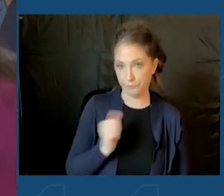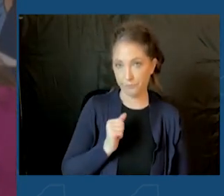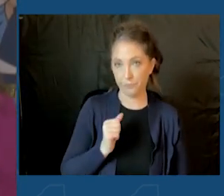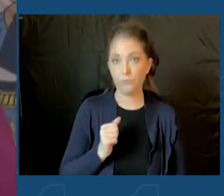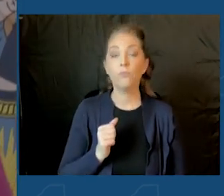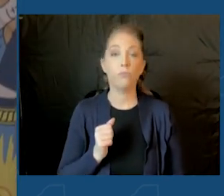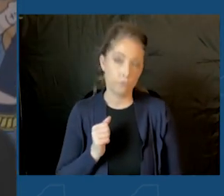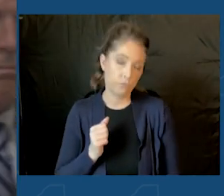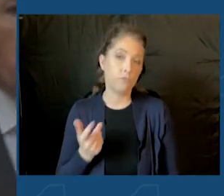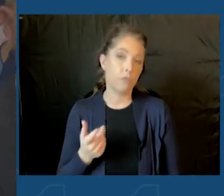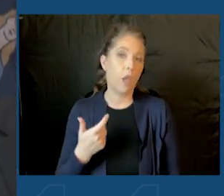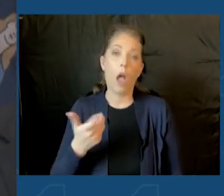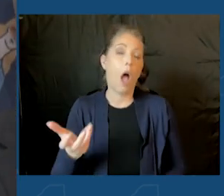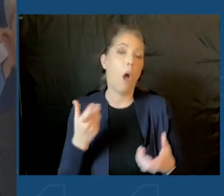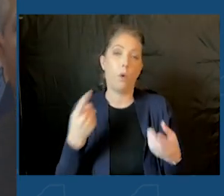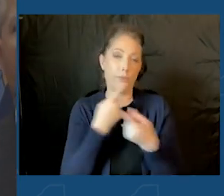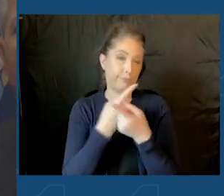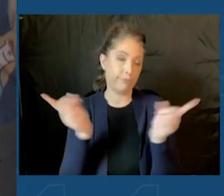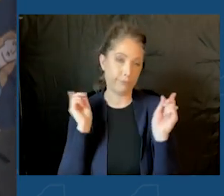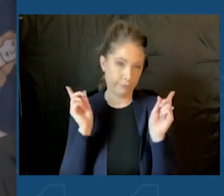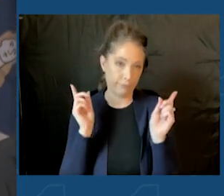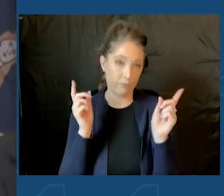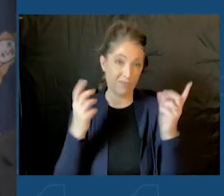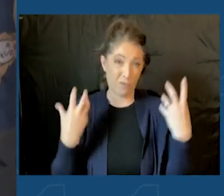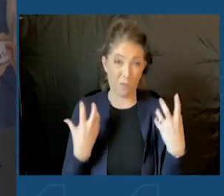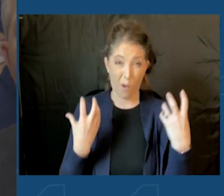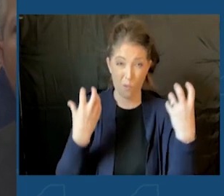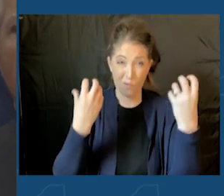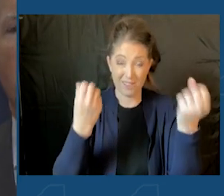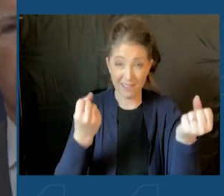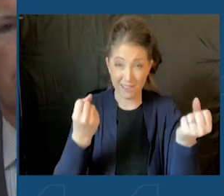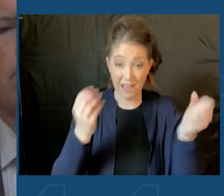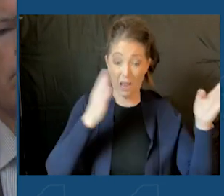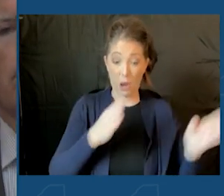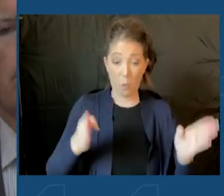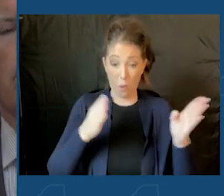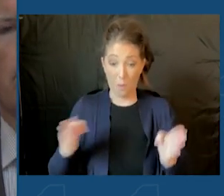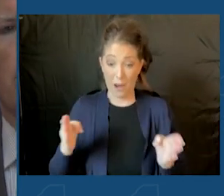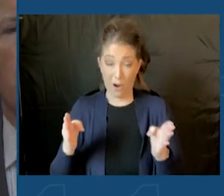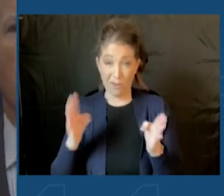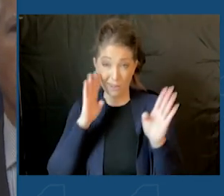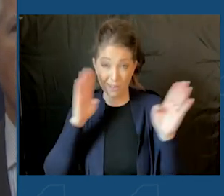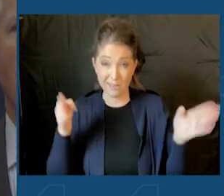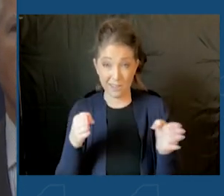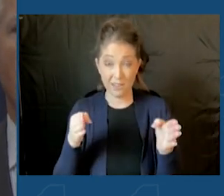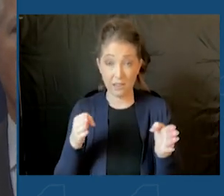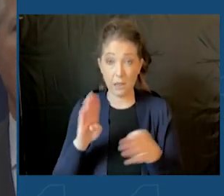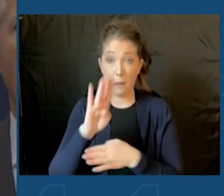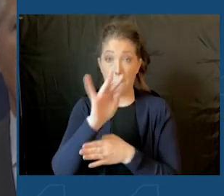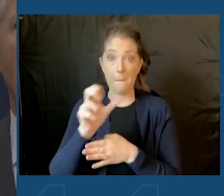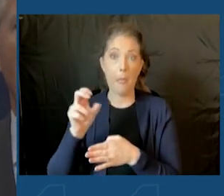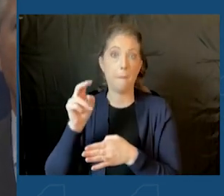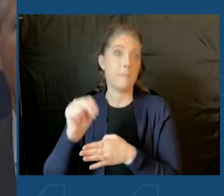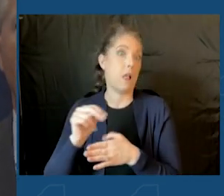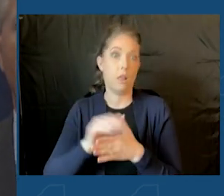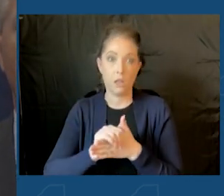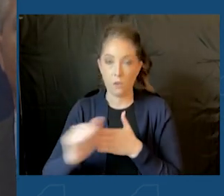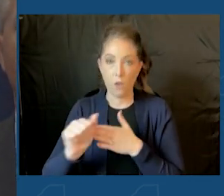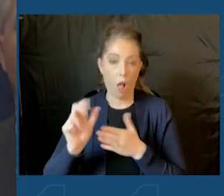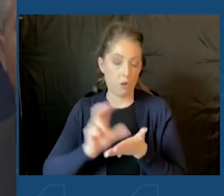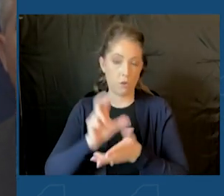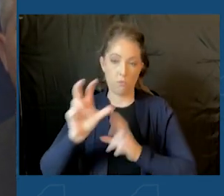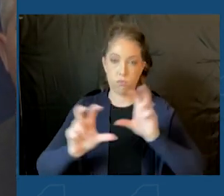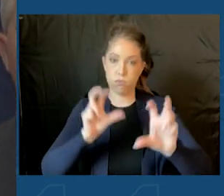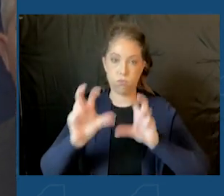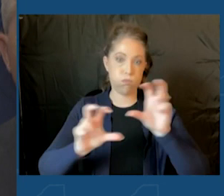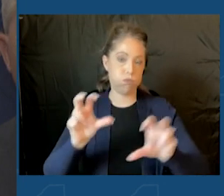So let me just say from a resiliency standpoint and a preparedness standpoint, billions of dollars have been spent on Long Island